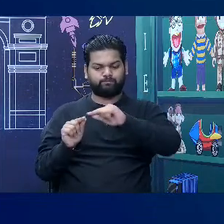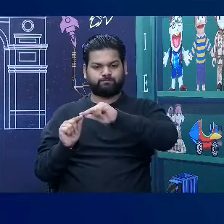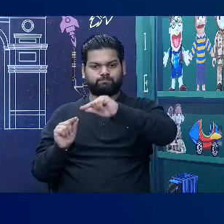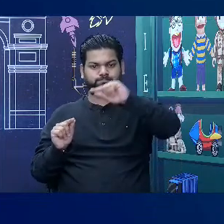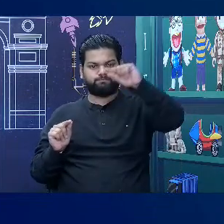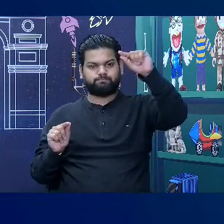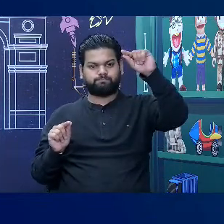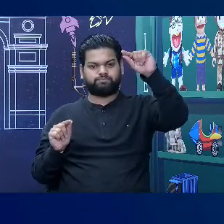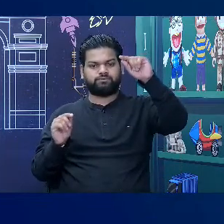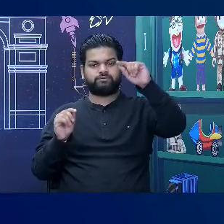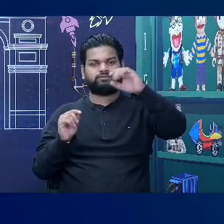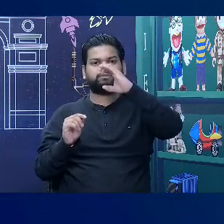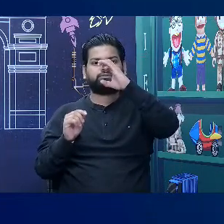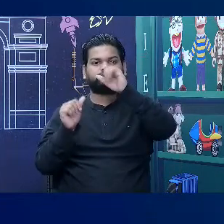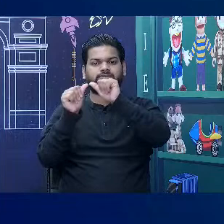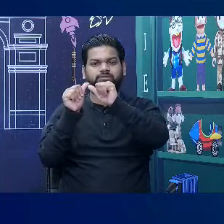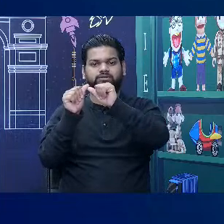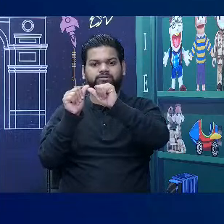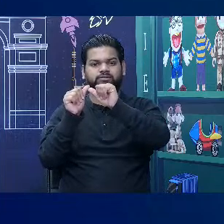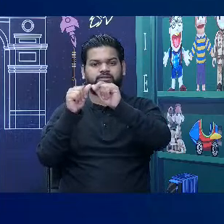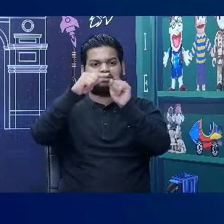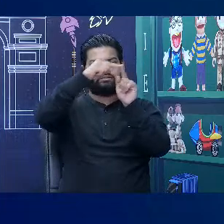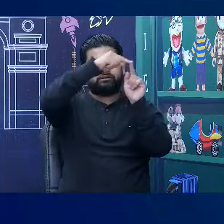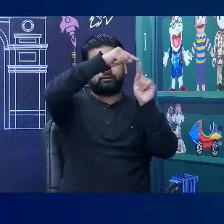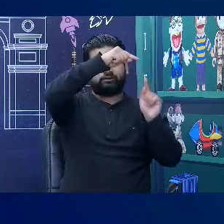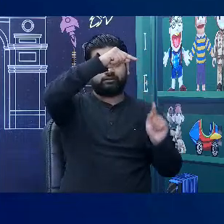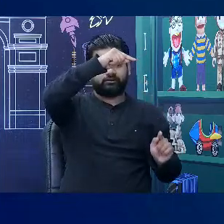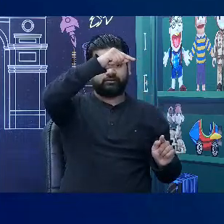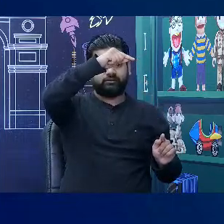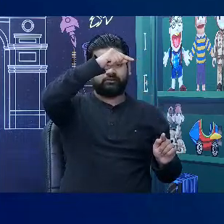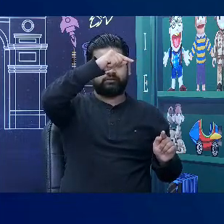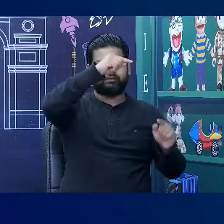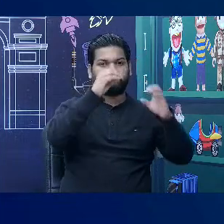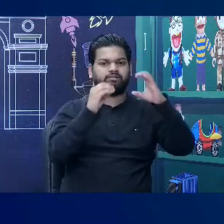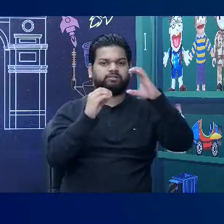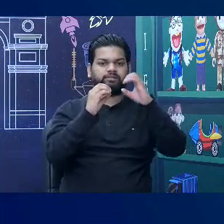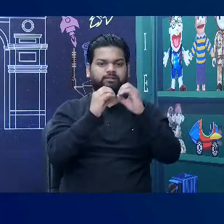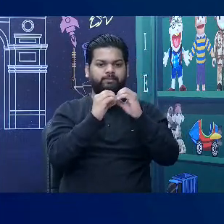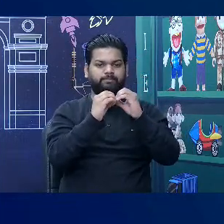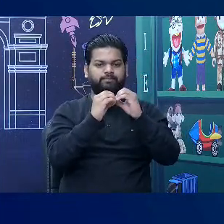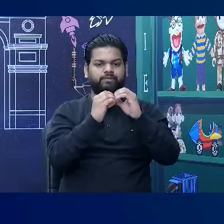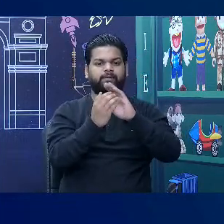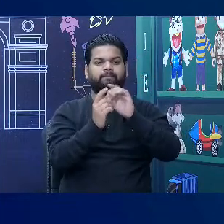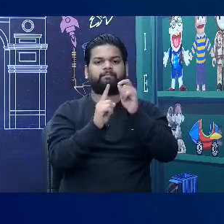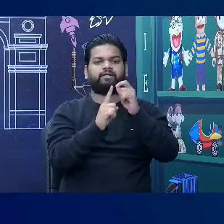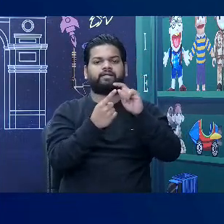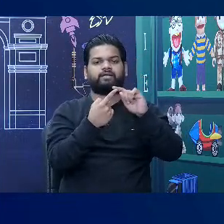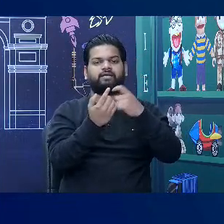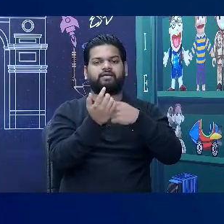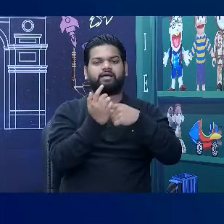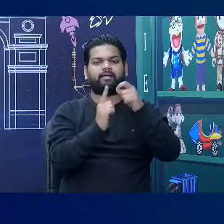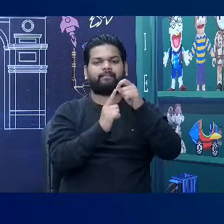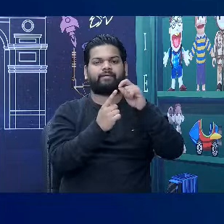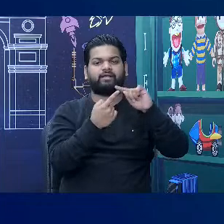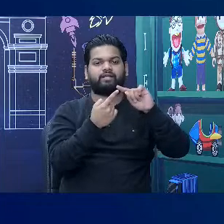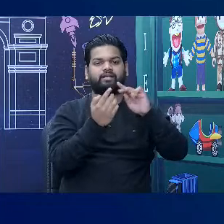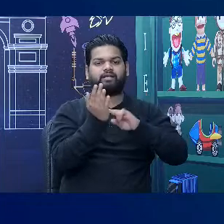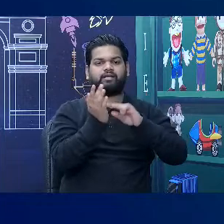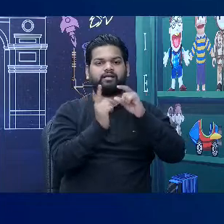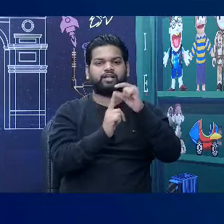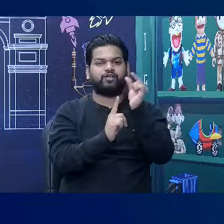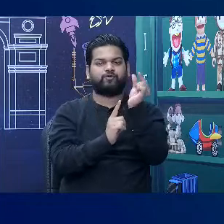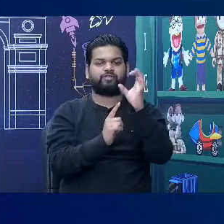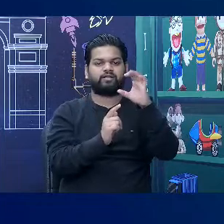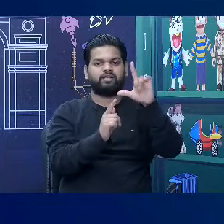ma'am, CA is hypotenuse. Yes, CA is hypotenuse. Very Okay. good. It is the longest side, children. Always it